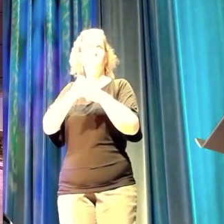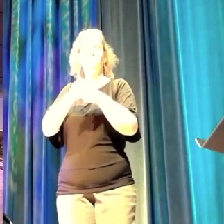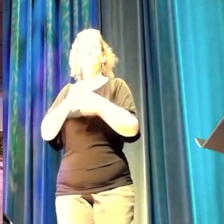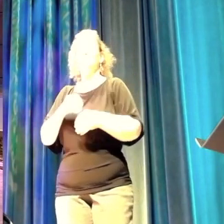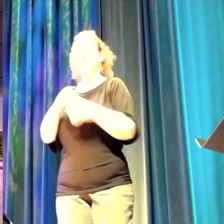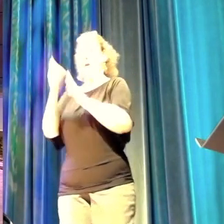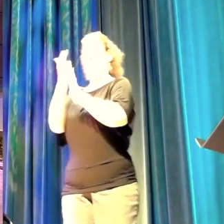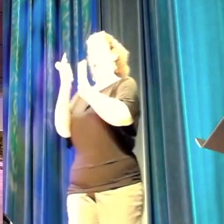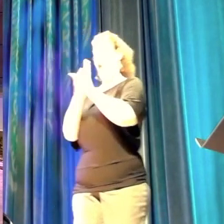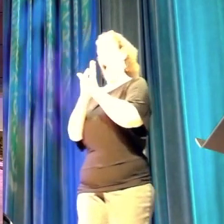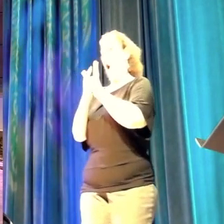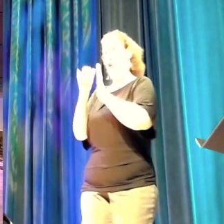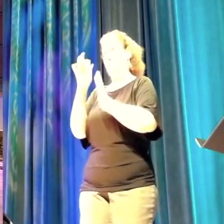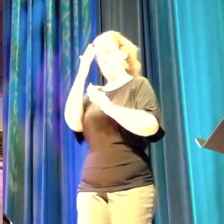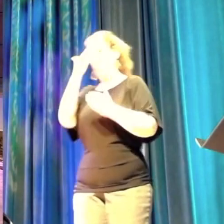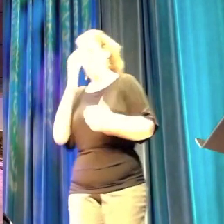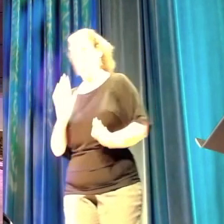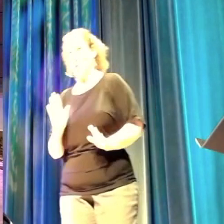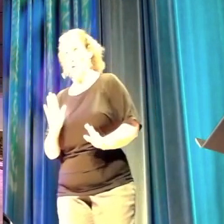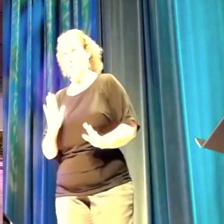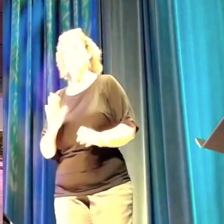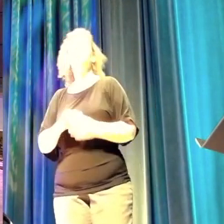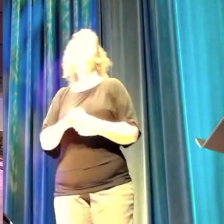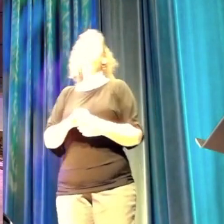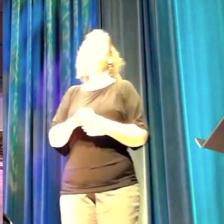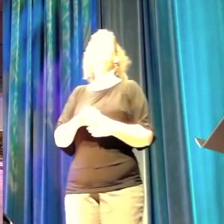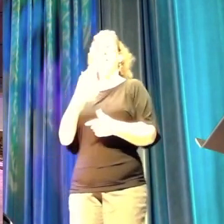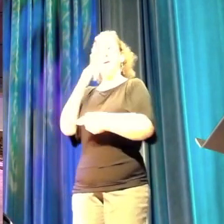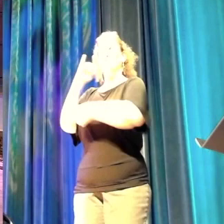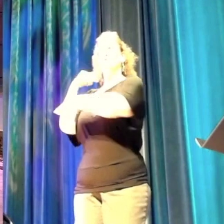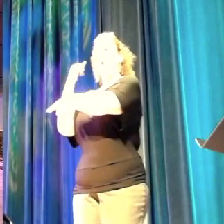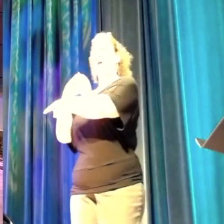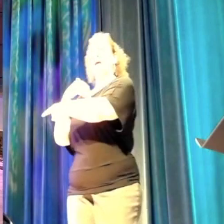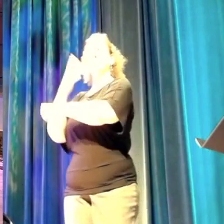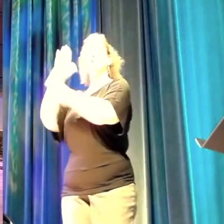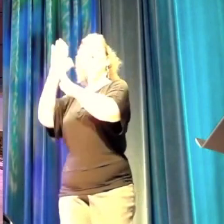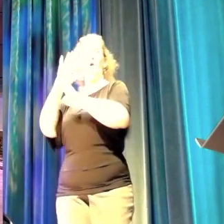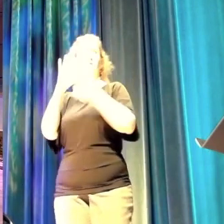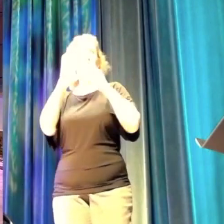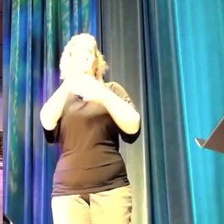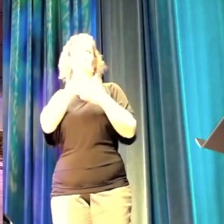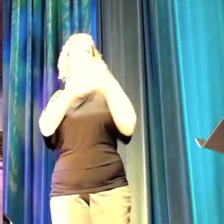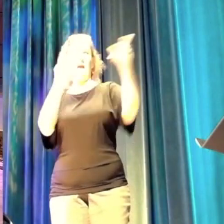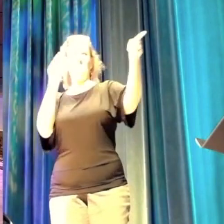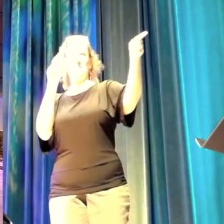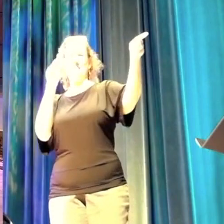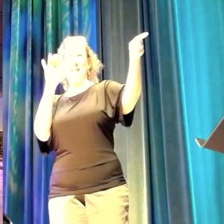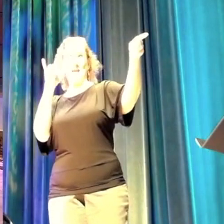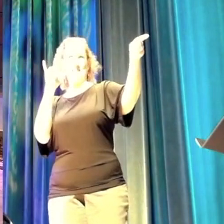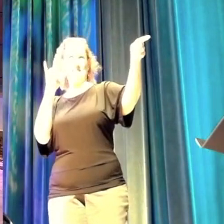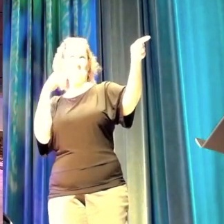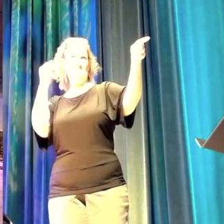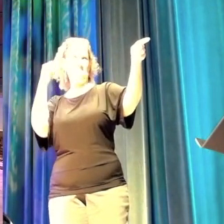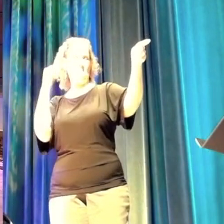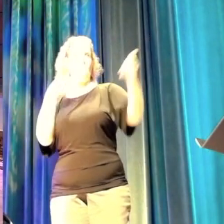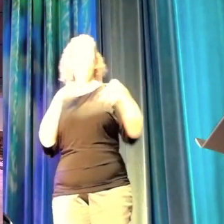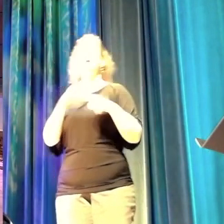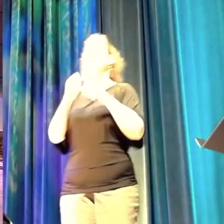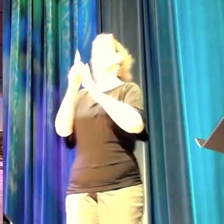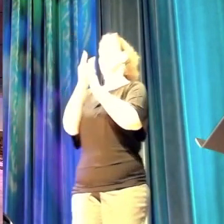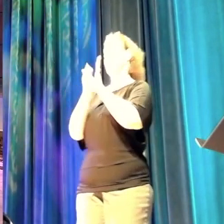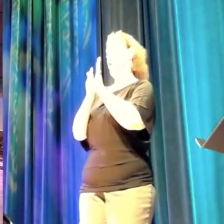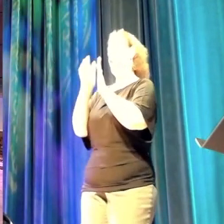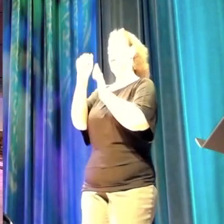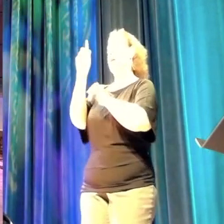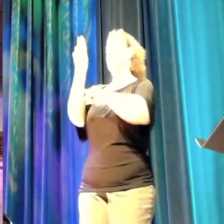the law, for those of you that don't know, I know John has a wonderful wife, Nancy. But in the law, the Alabama Department